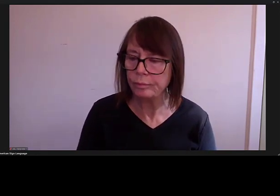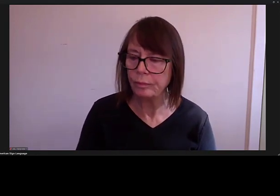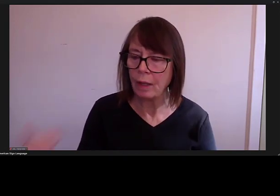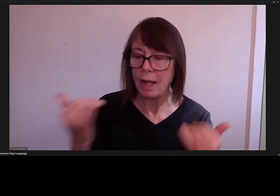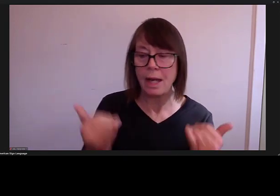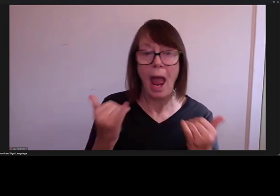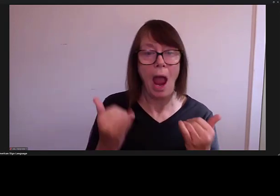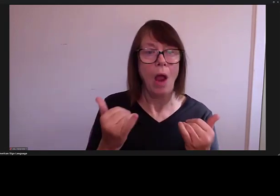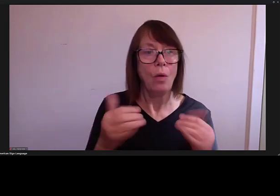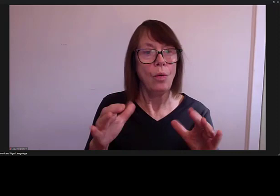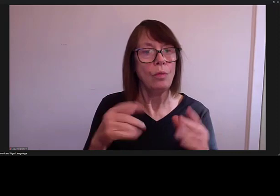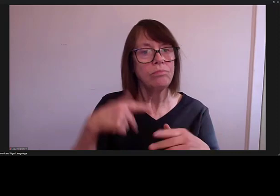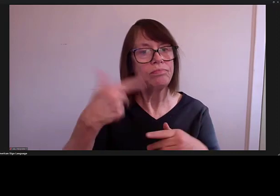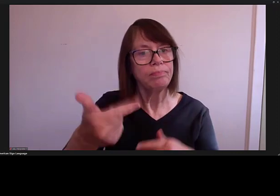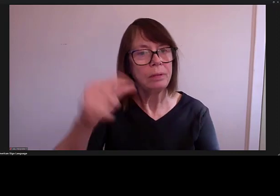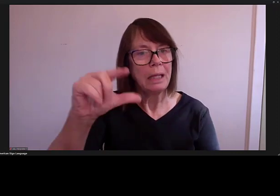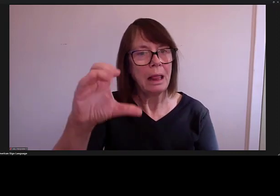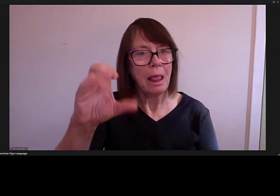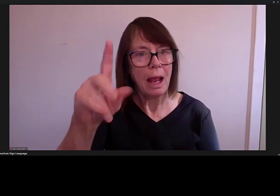panelists.